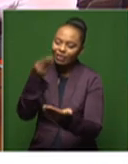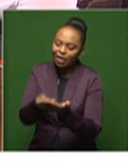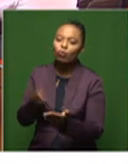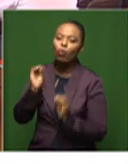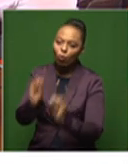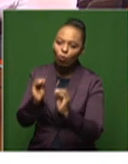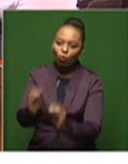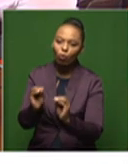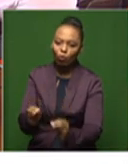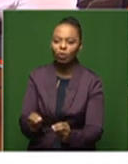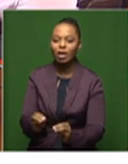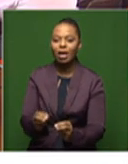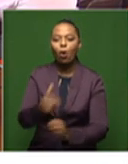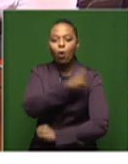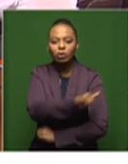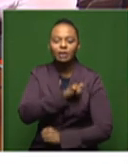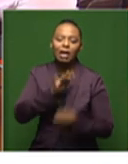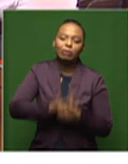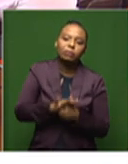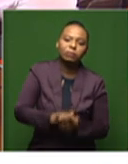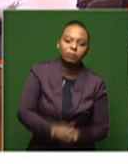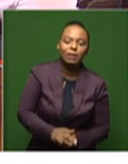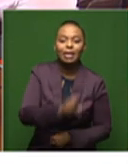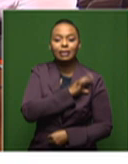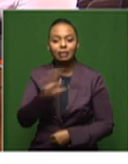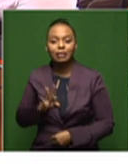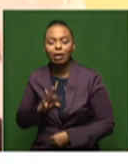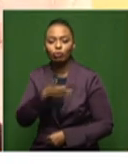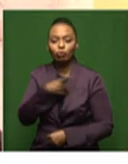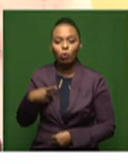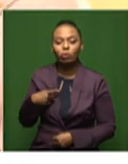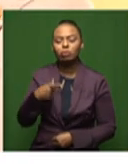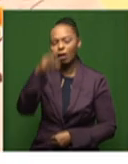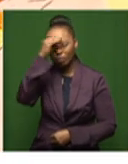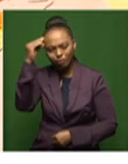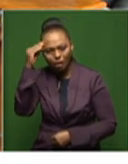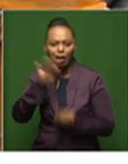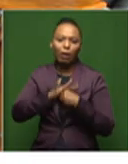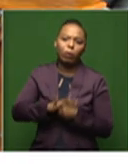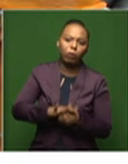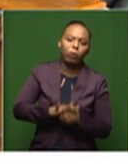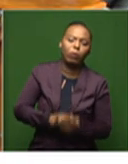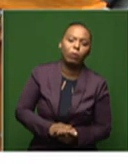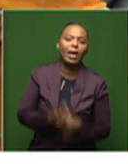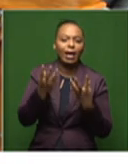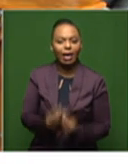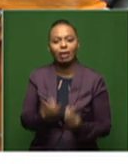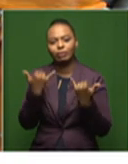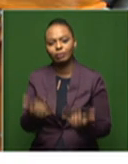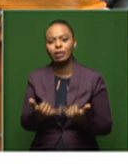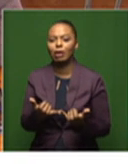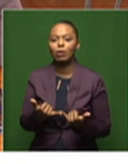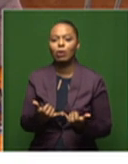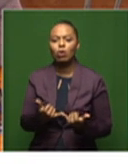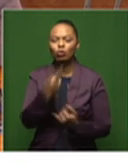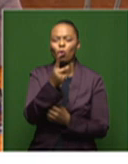that our hospitals are not coping, our frontline staff in terms of health institutions are not coping, and therefore we can't bring almost